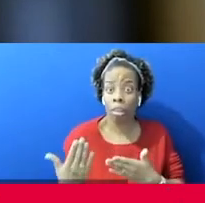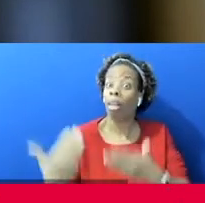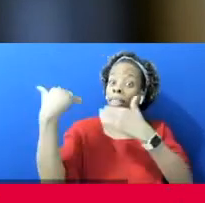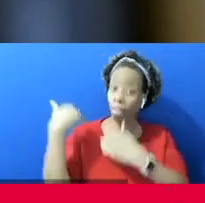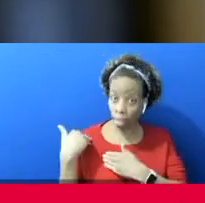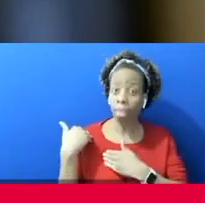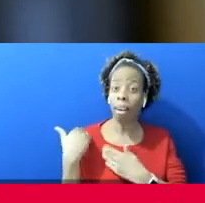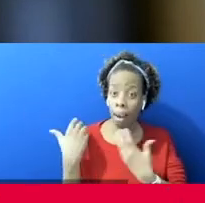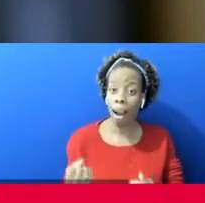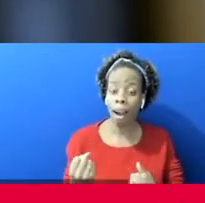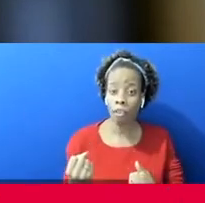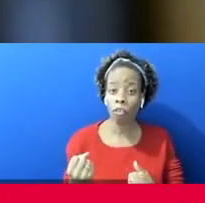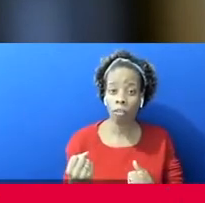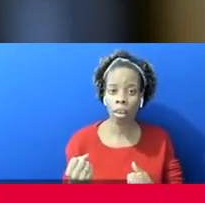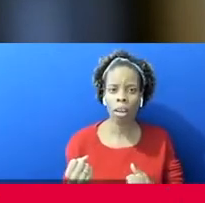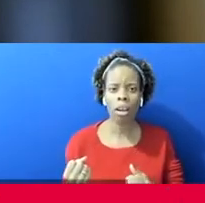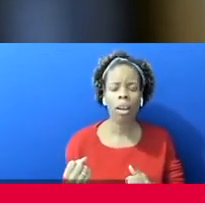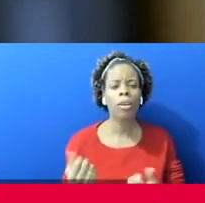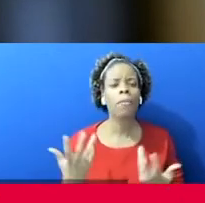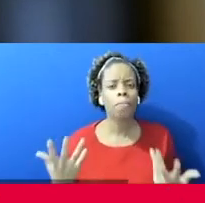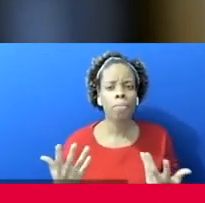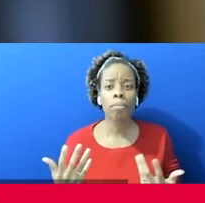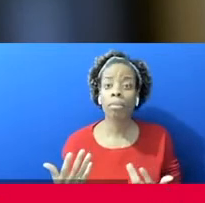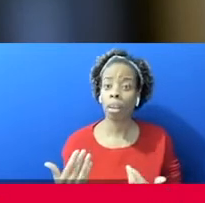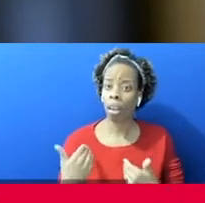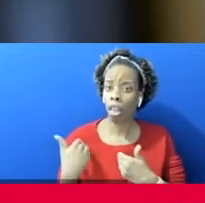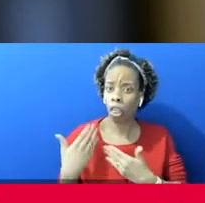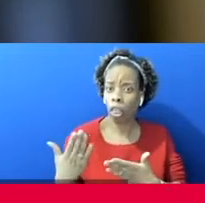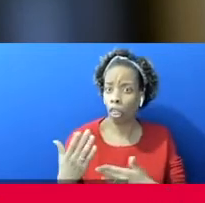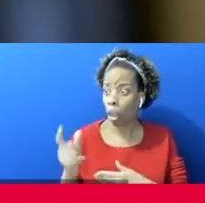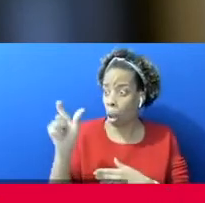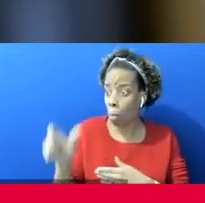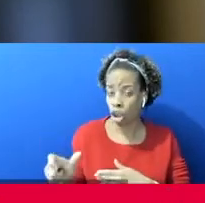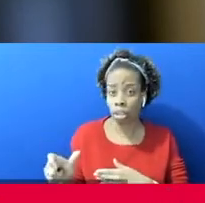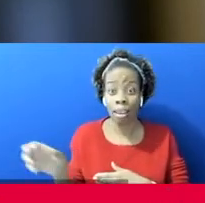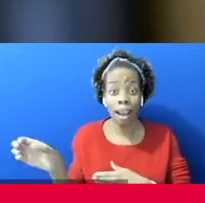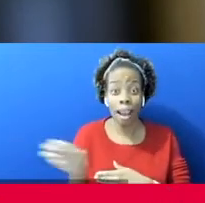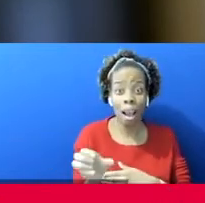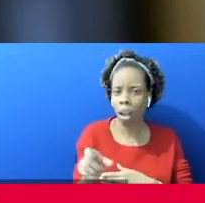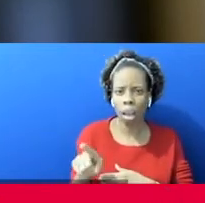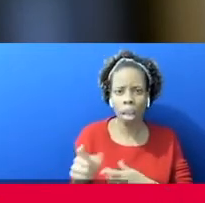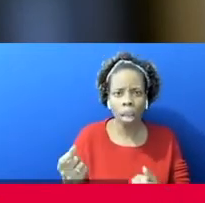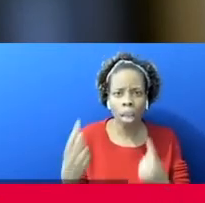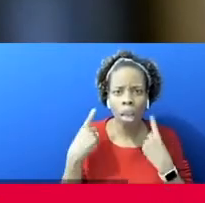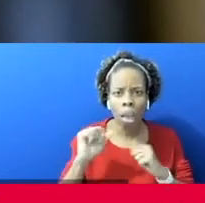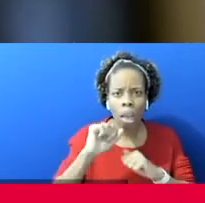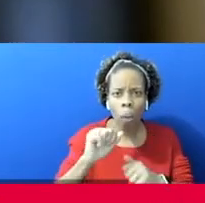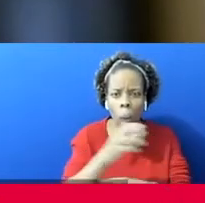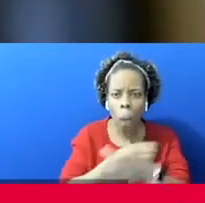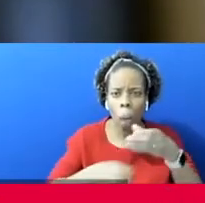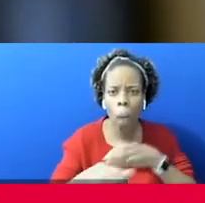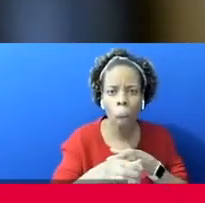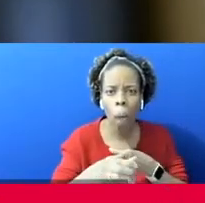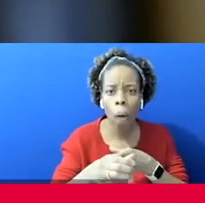have, who can, so, you know, who's on your side, but also doesn't understand the full contextual issue, because they'll just have that person